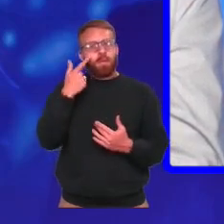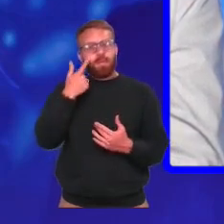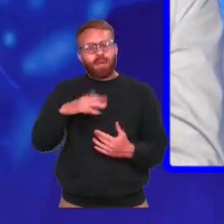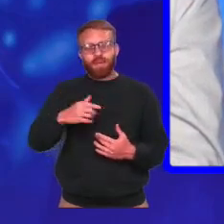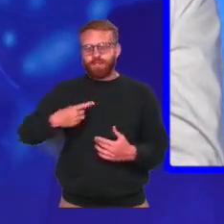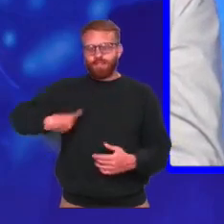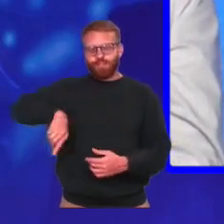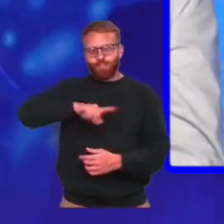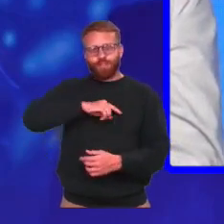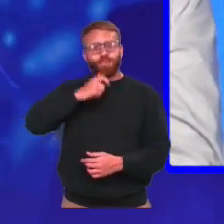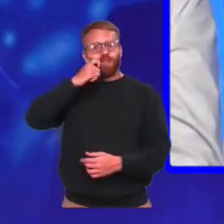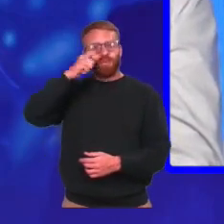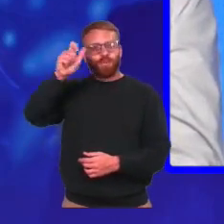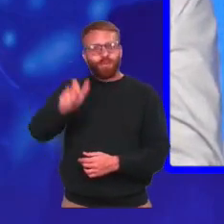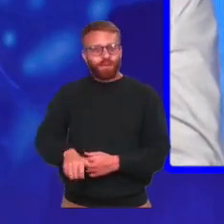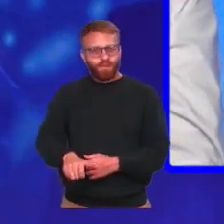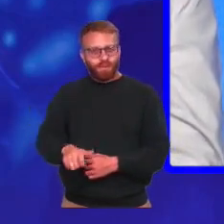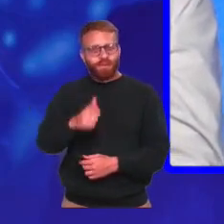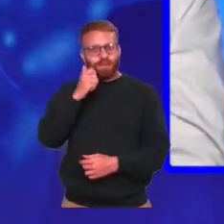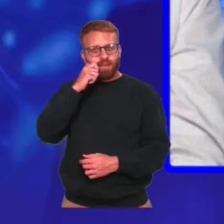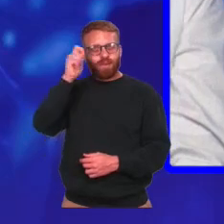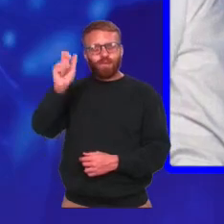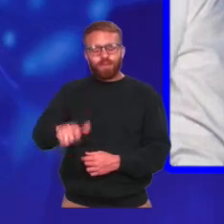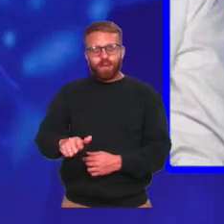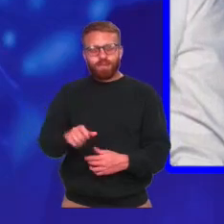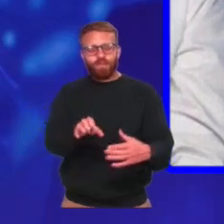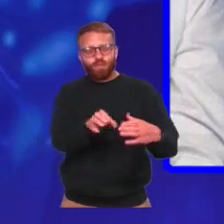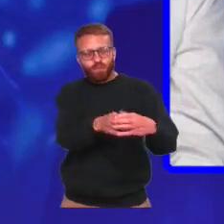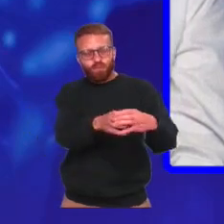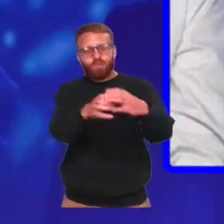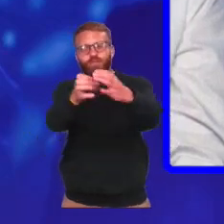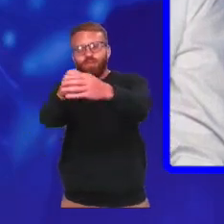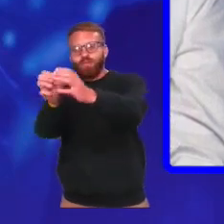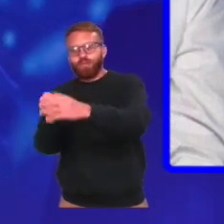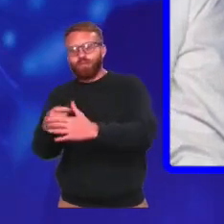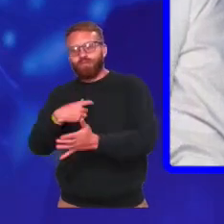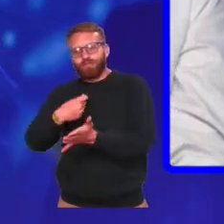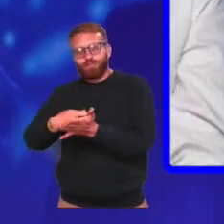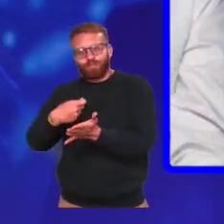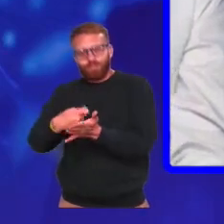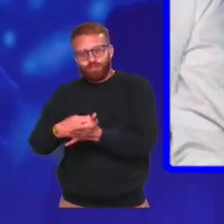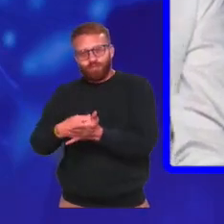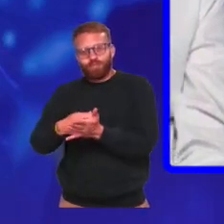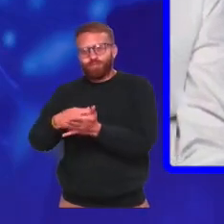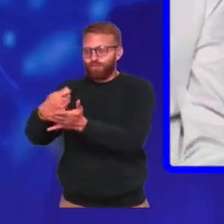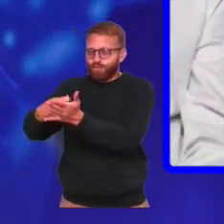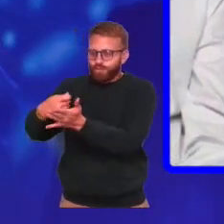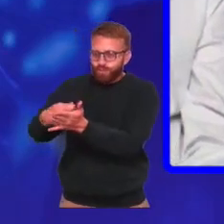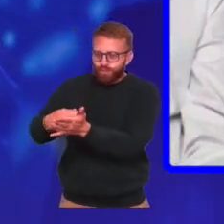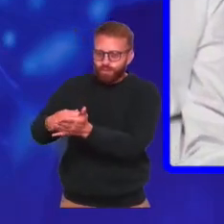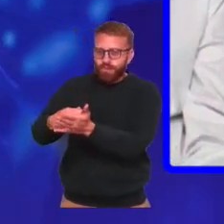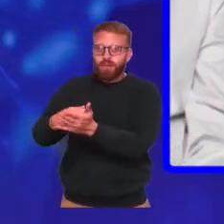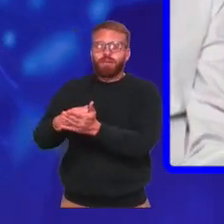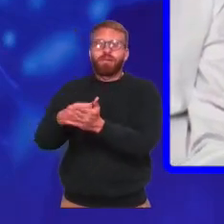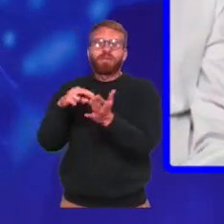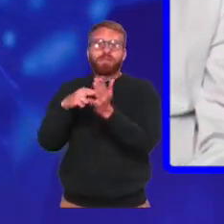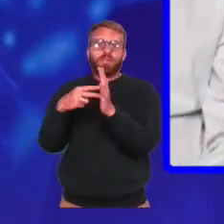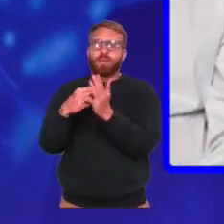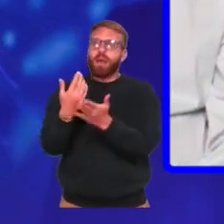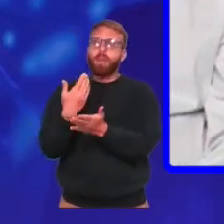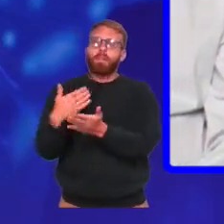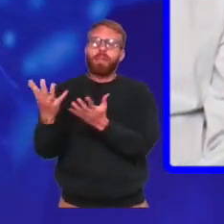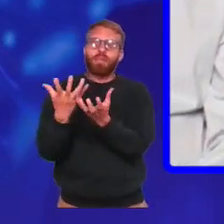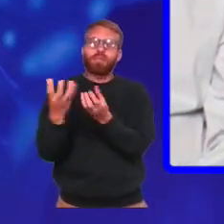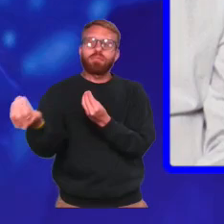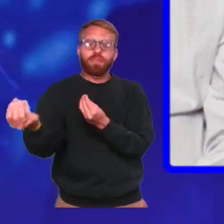with people in our dev studios, and it's human with our partners. It's why we call them partners rather than vendors. The idea is that even